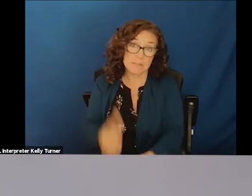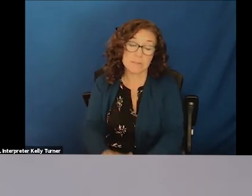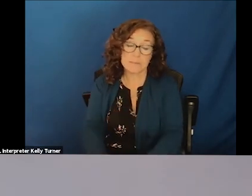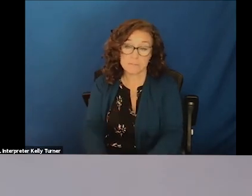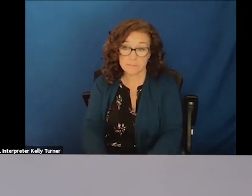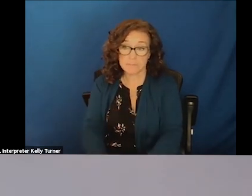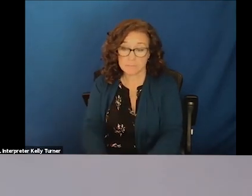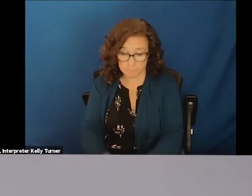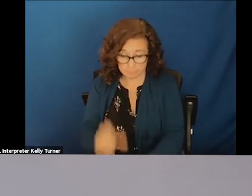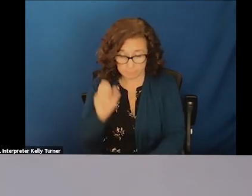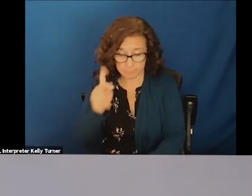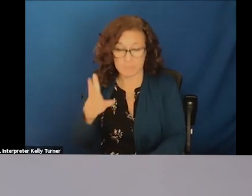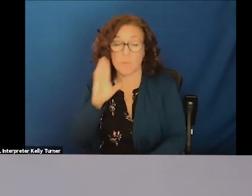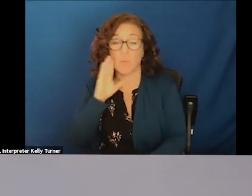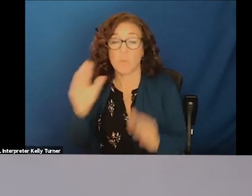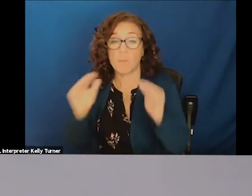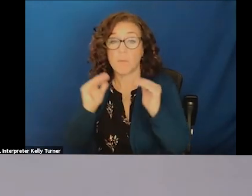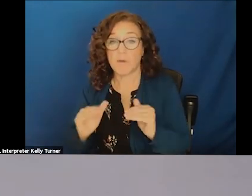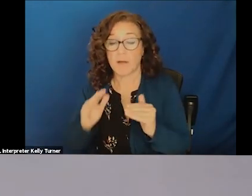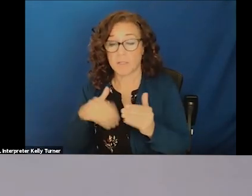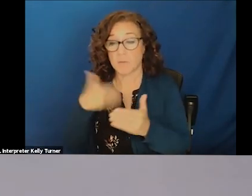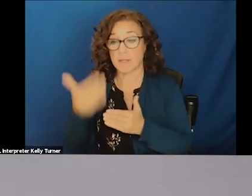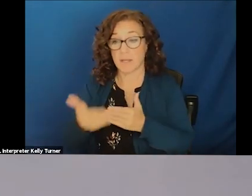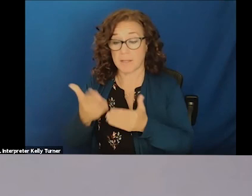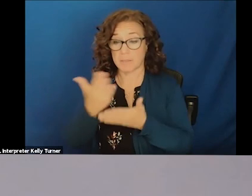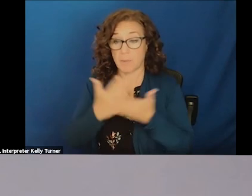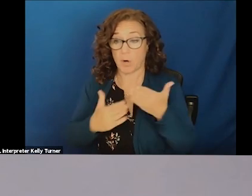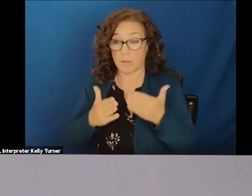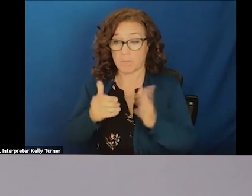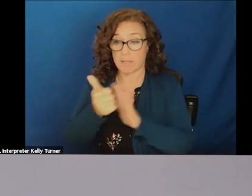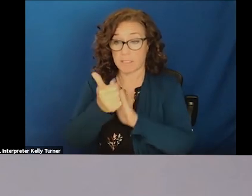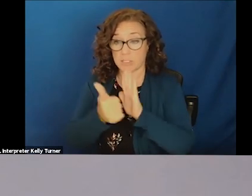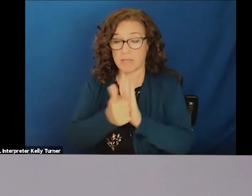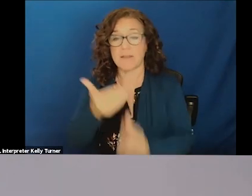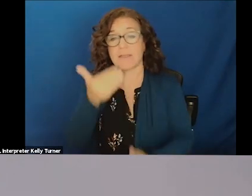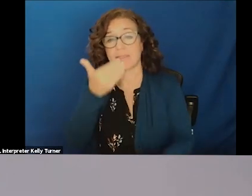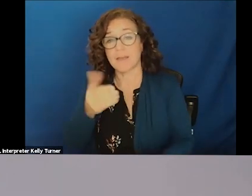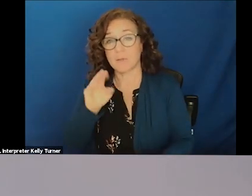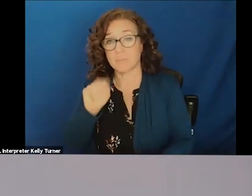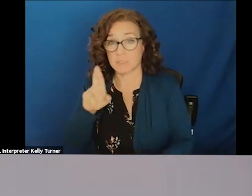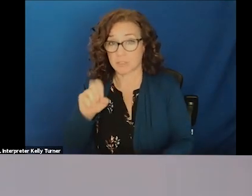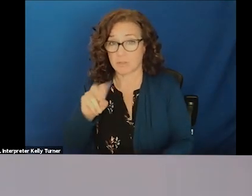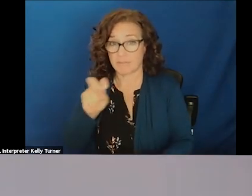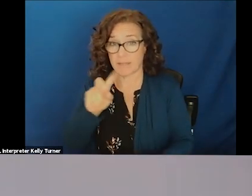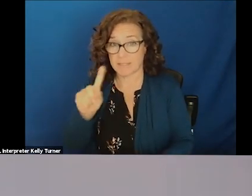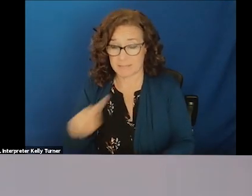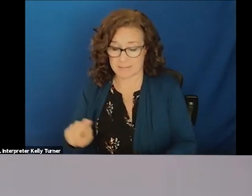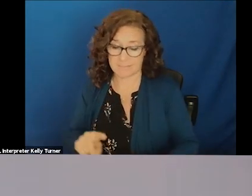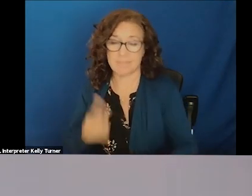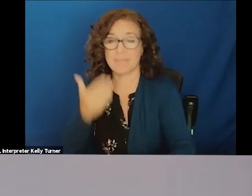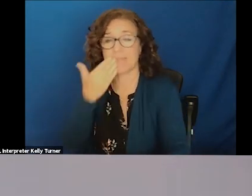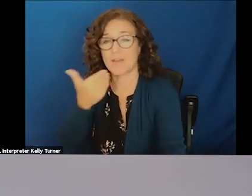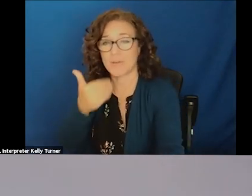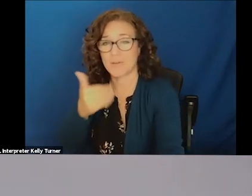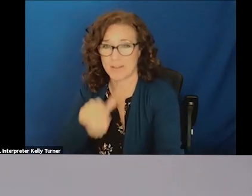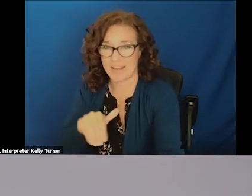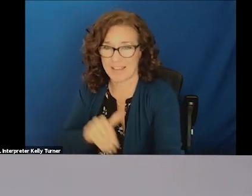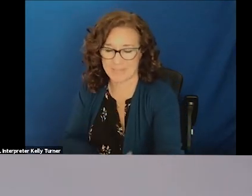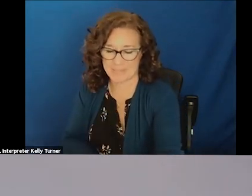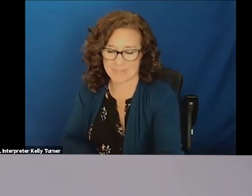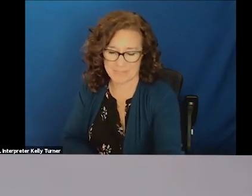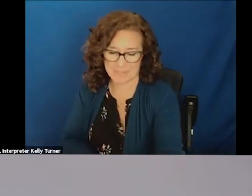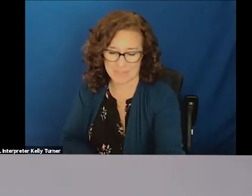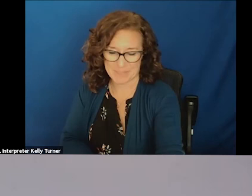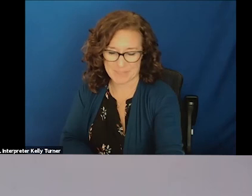With that, we will move on to the next part of our agenda. And thank you, Mr. Vance. Thank you. Have a nice evening. Thank